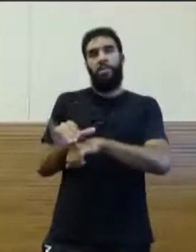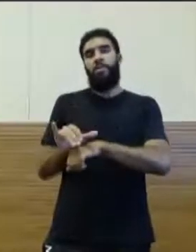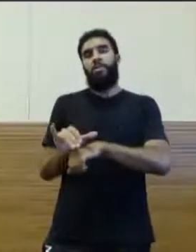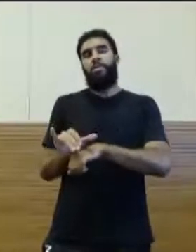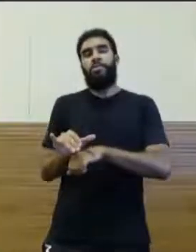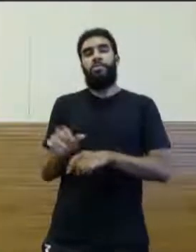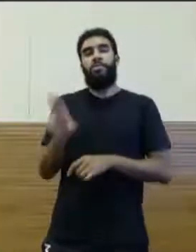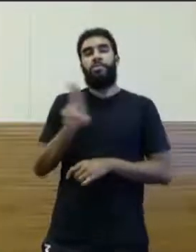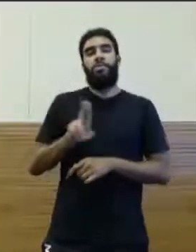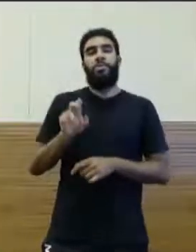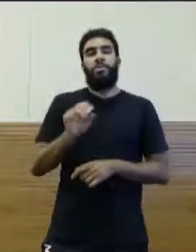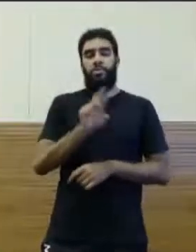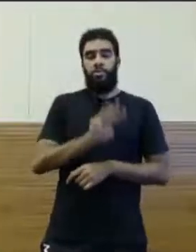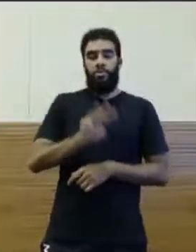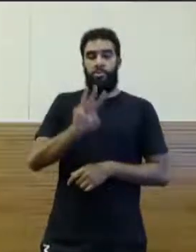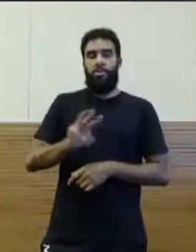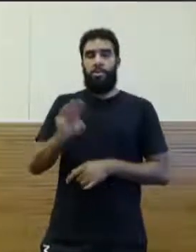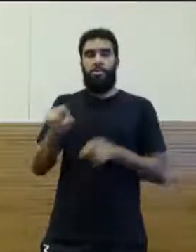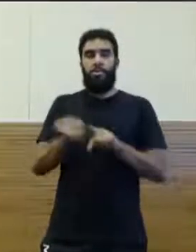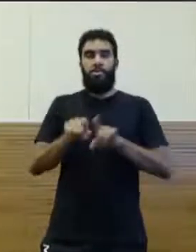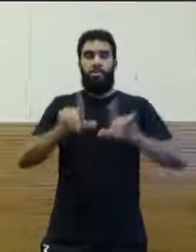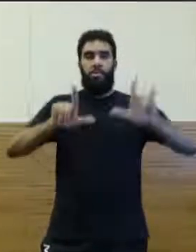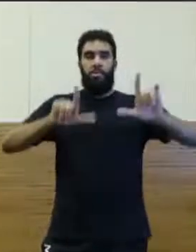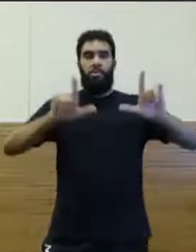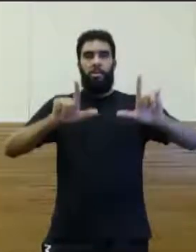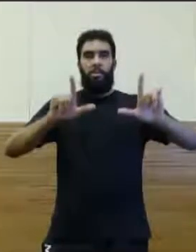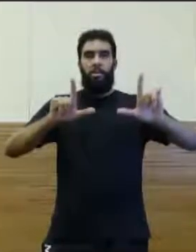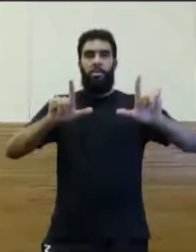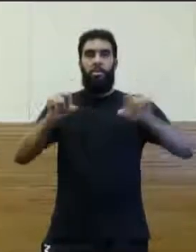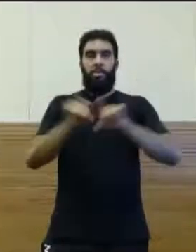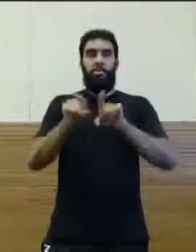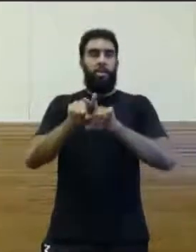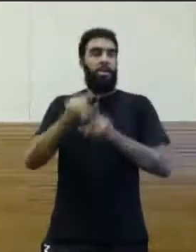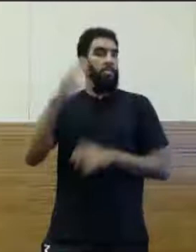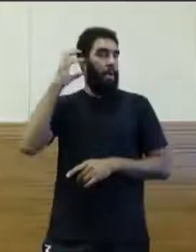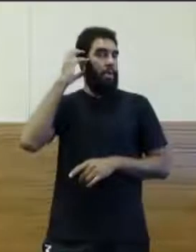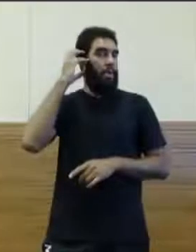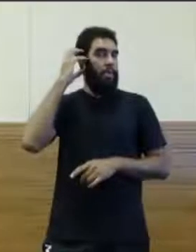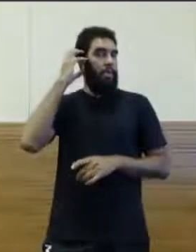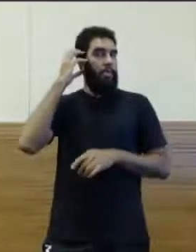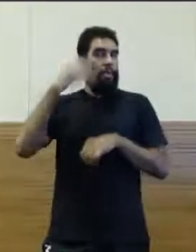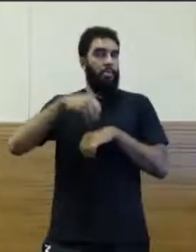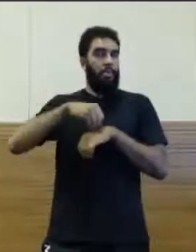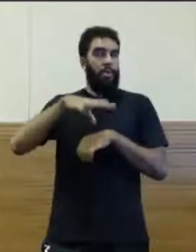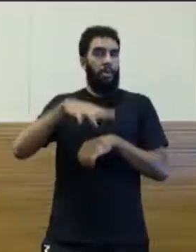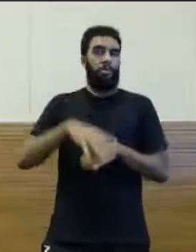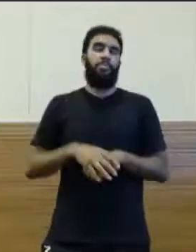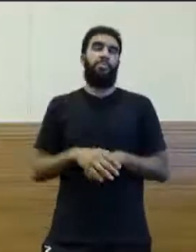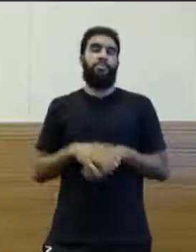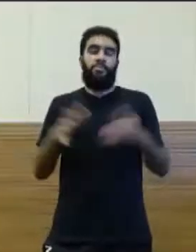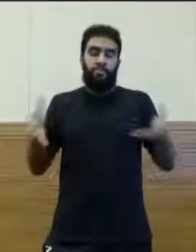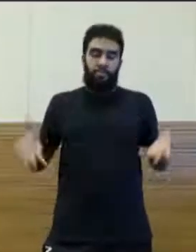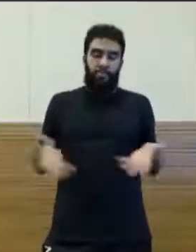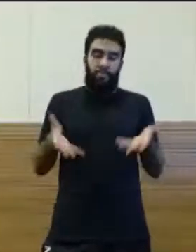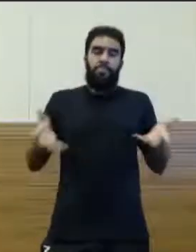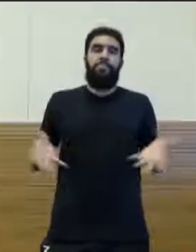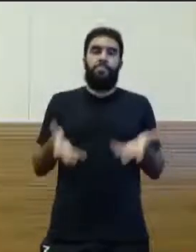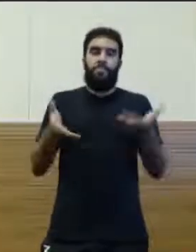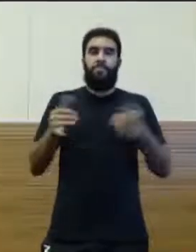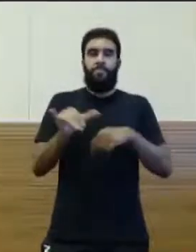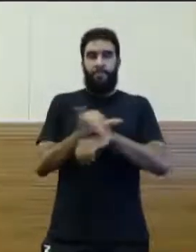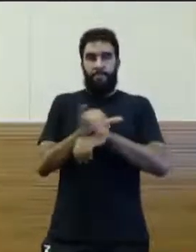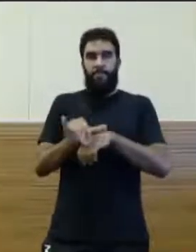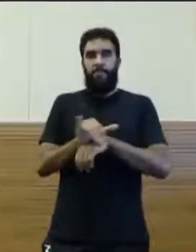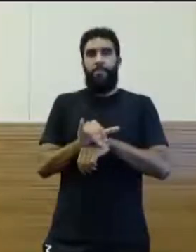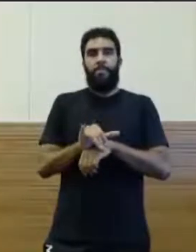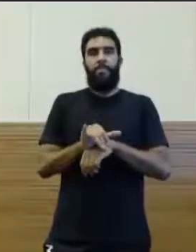also have some strategies through a site, a TV program, and a radio program